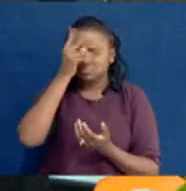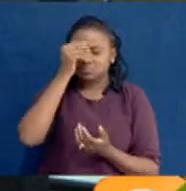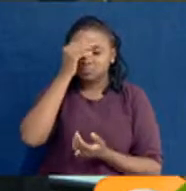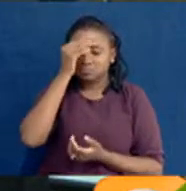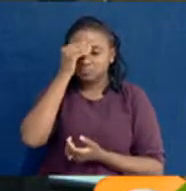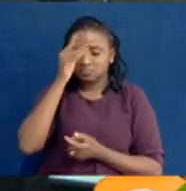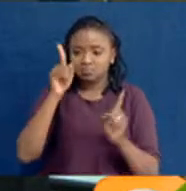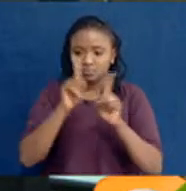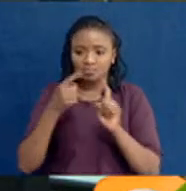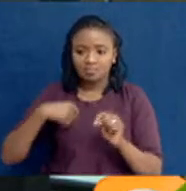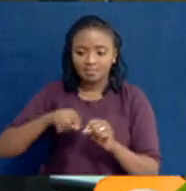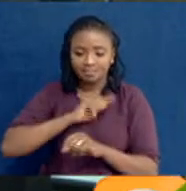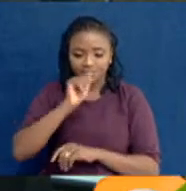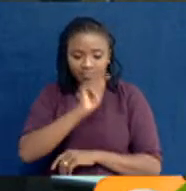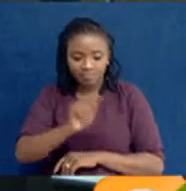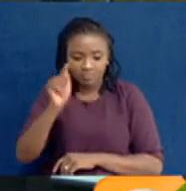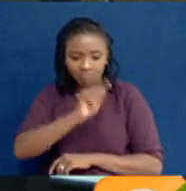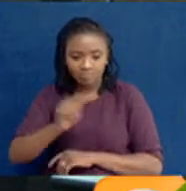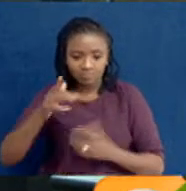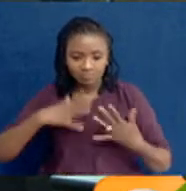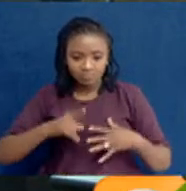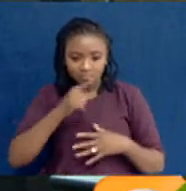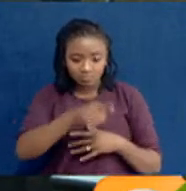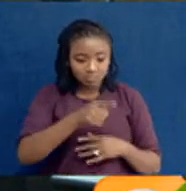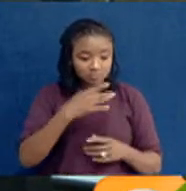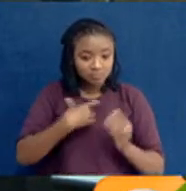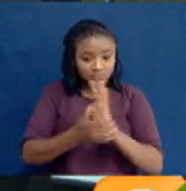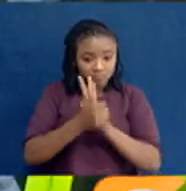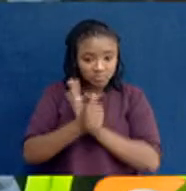train people to be practically useful